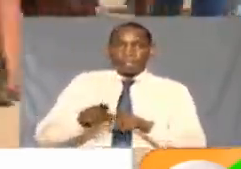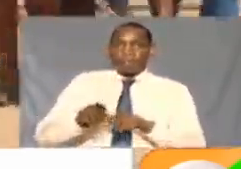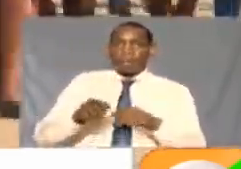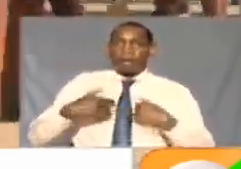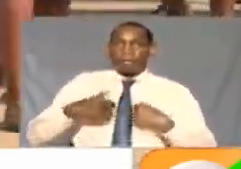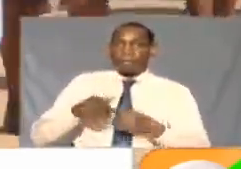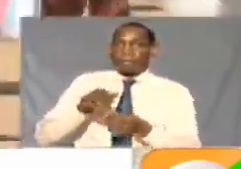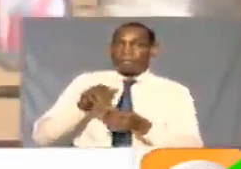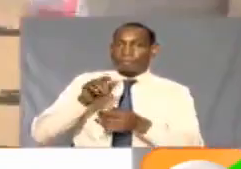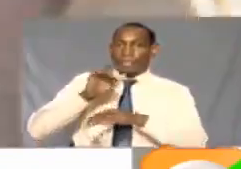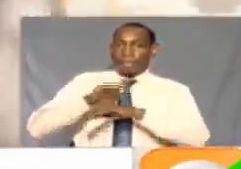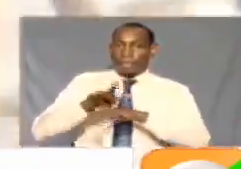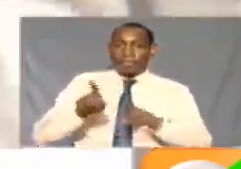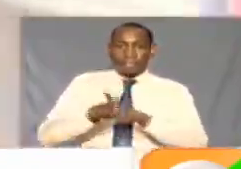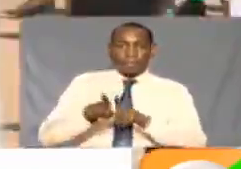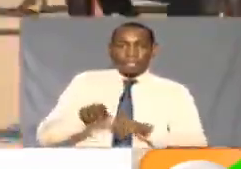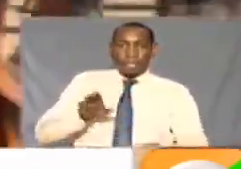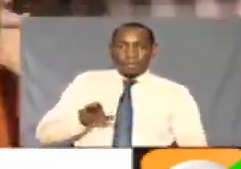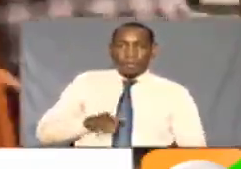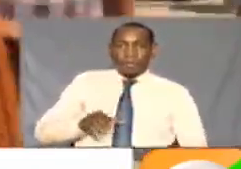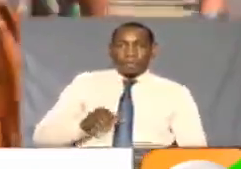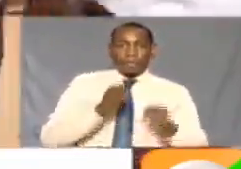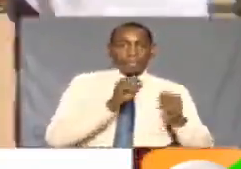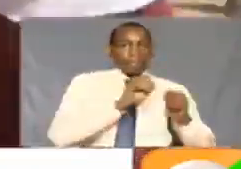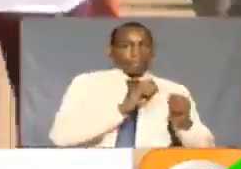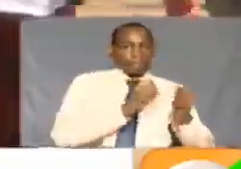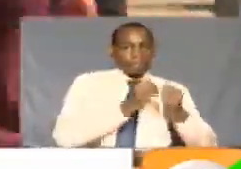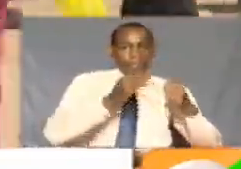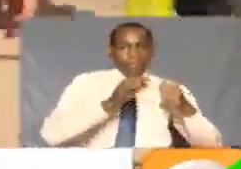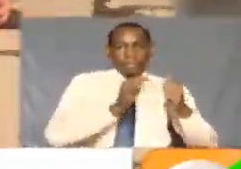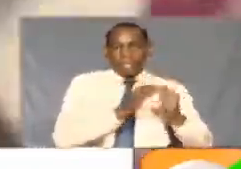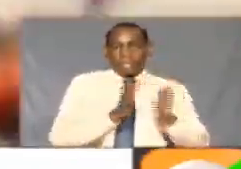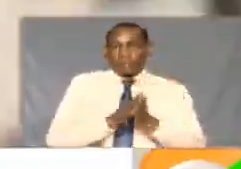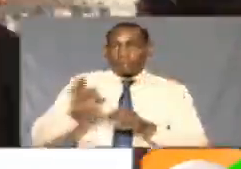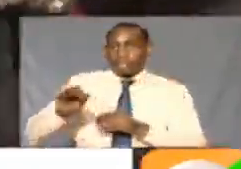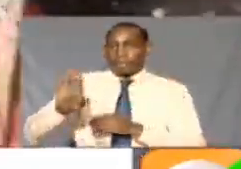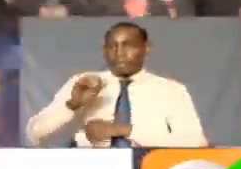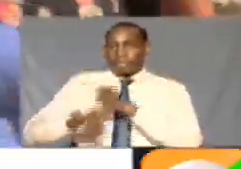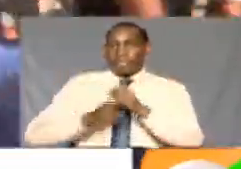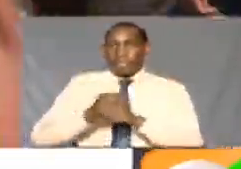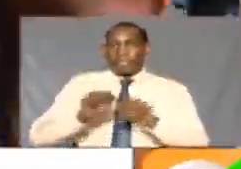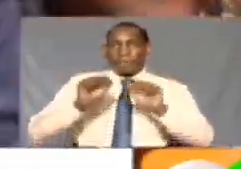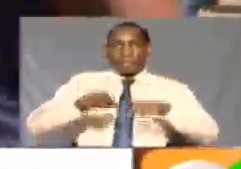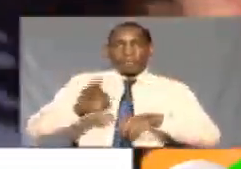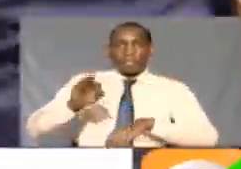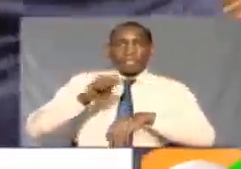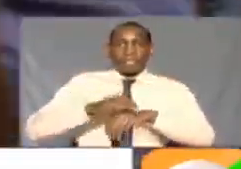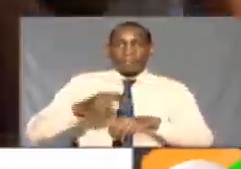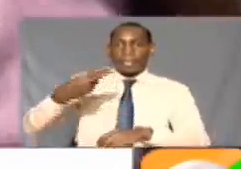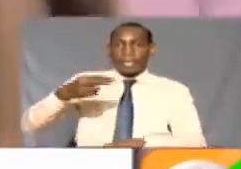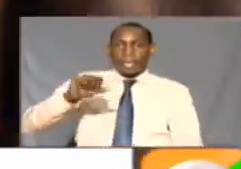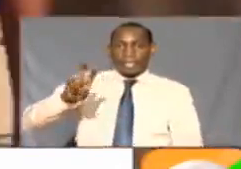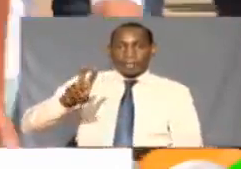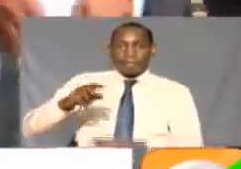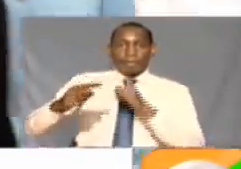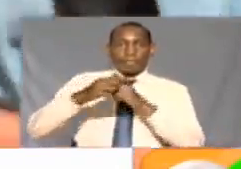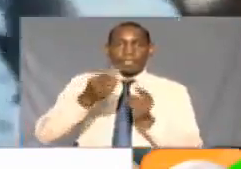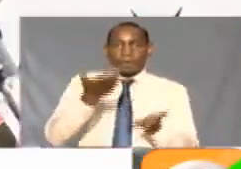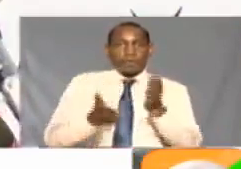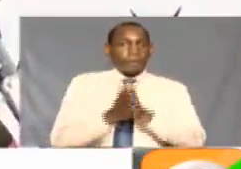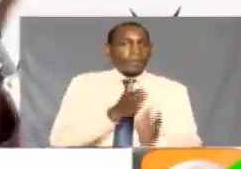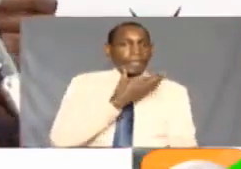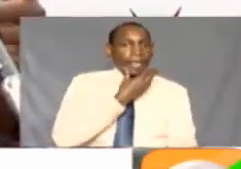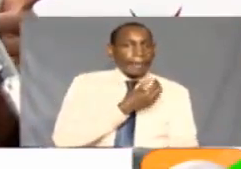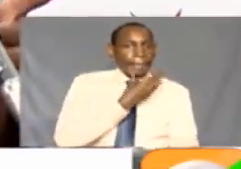infection. Younger women between 20 and 34 years of age were found to be 3 times more likely to be HIV positive than their male